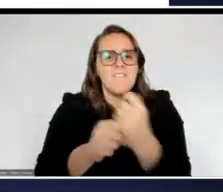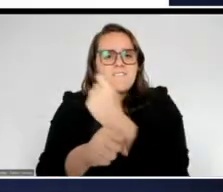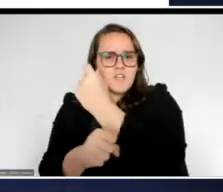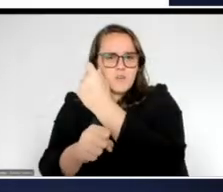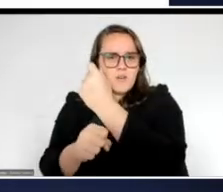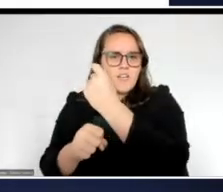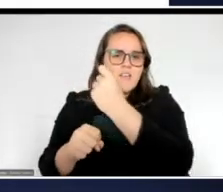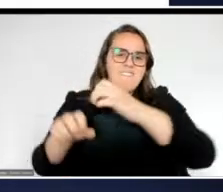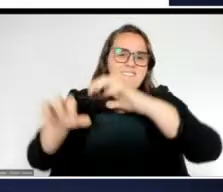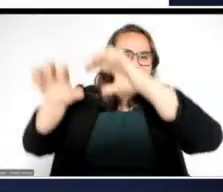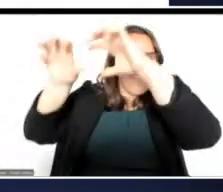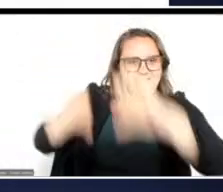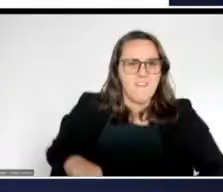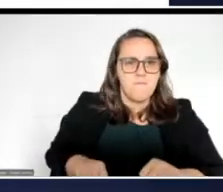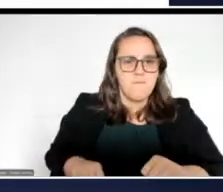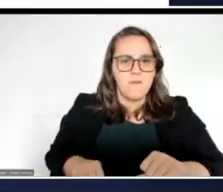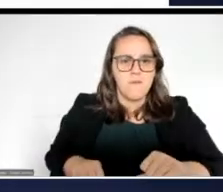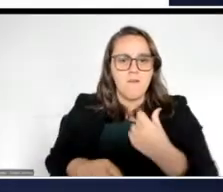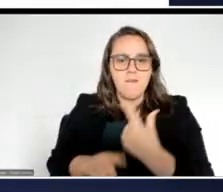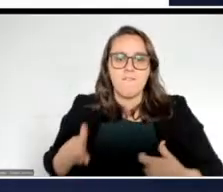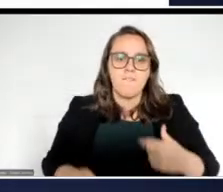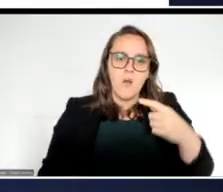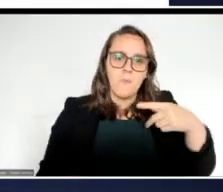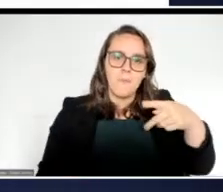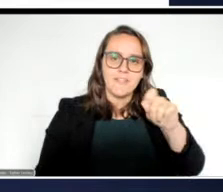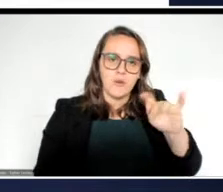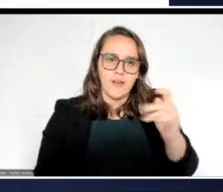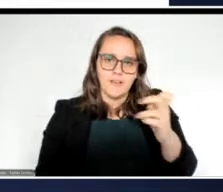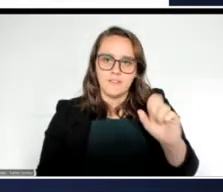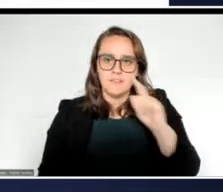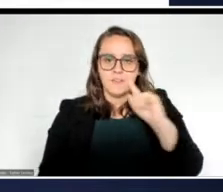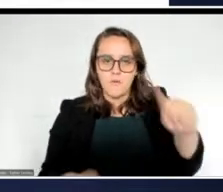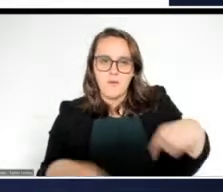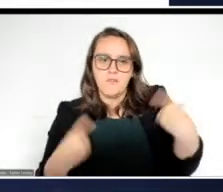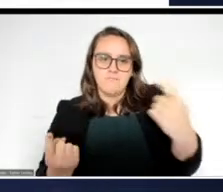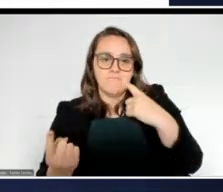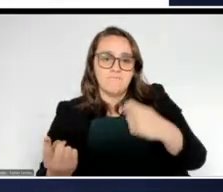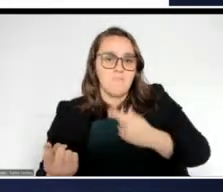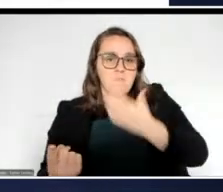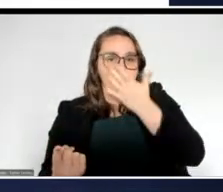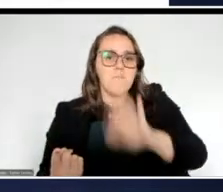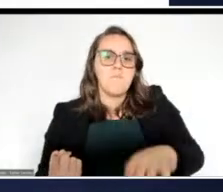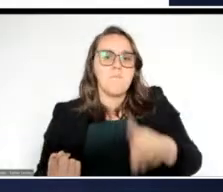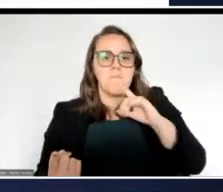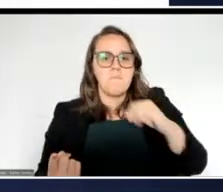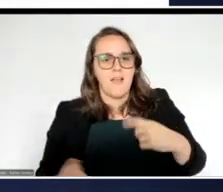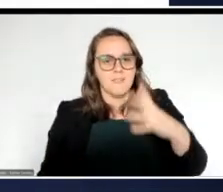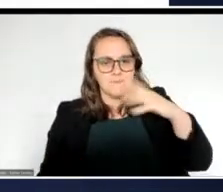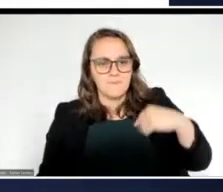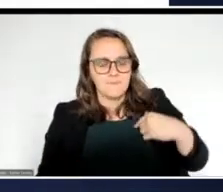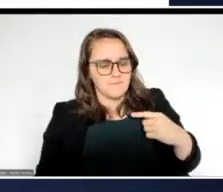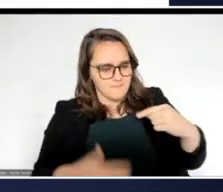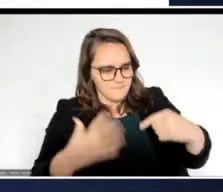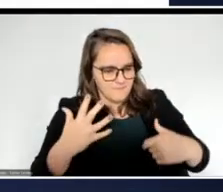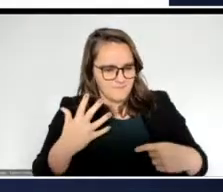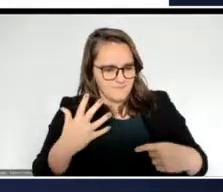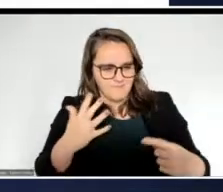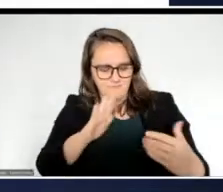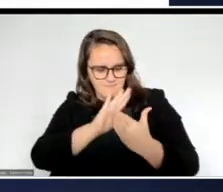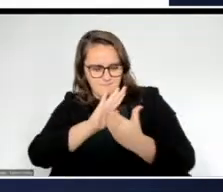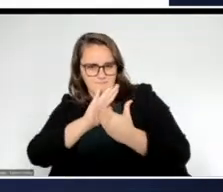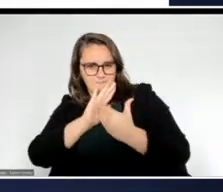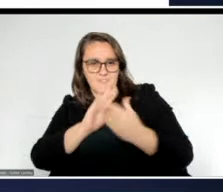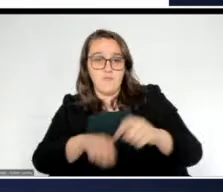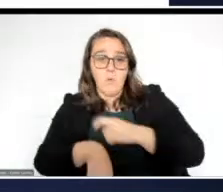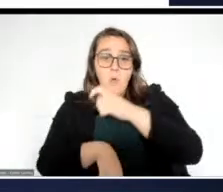stripped away from great patriots who have been badly, unfairly treated for so long. These are the things that happen, he said, giving the whole